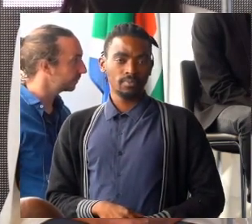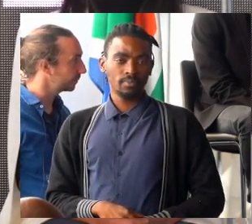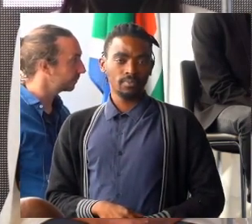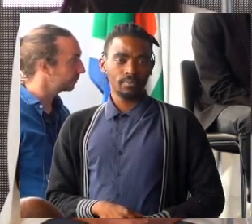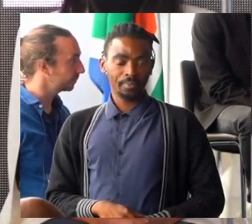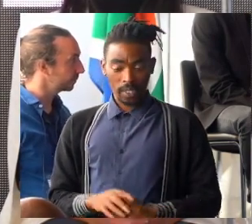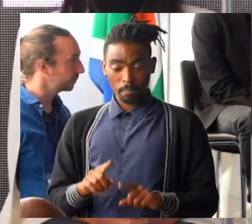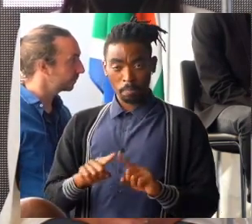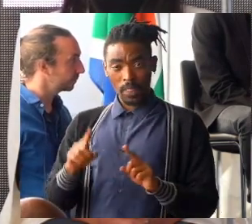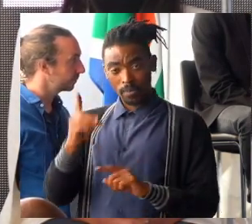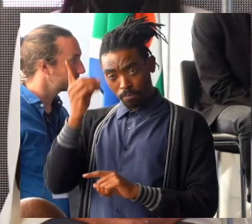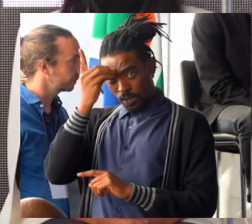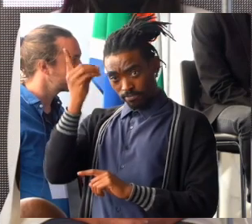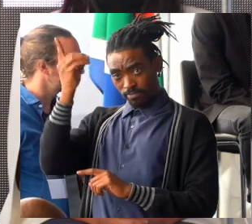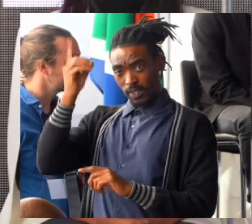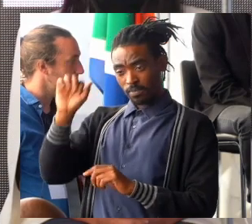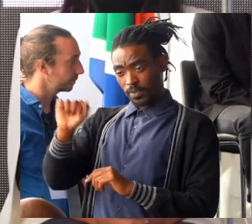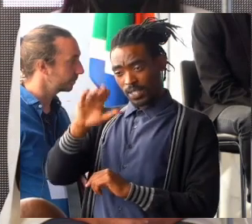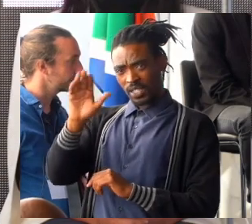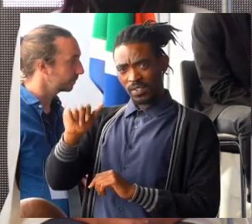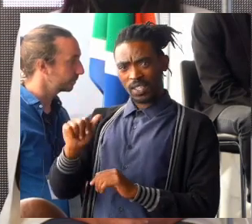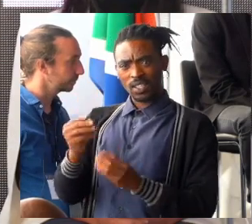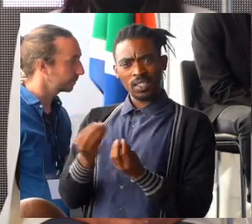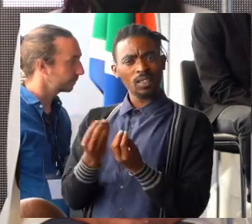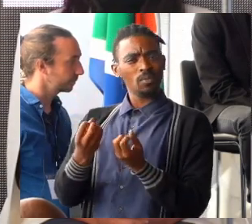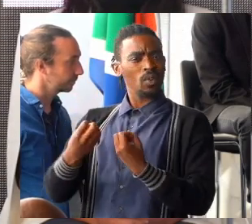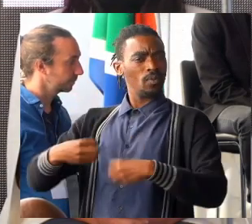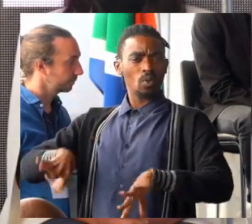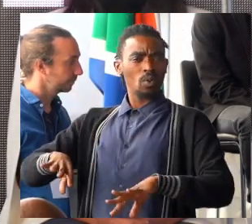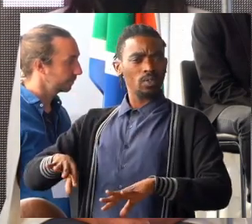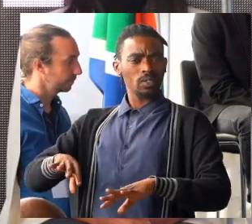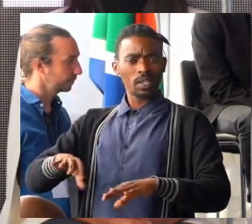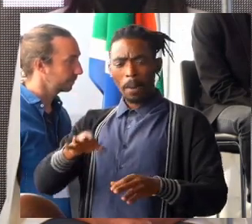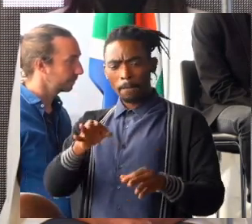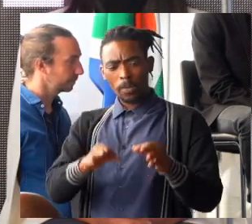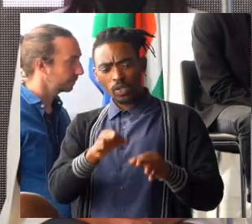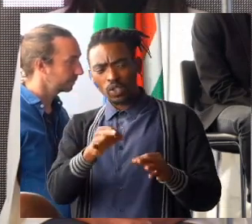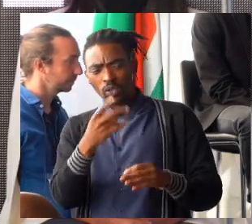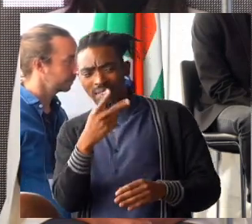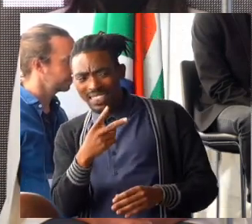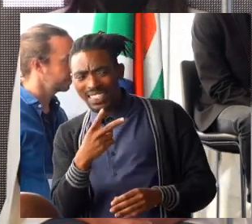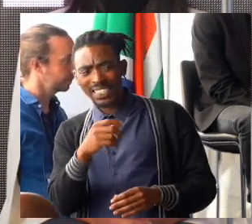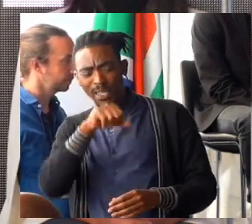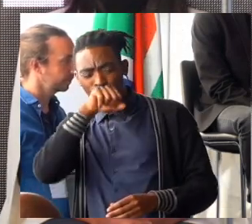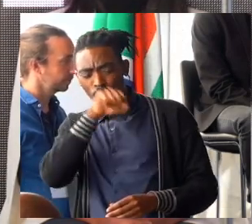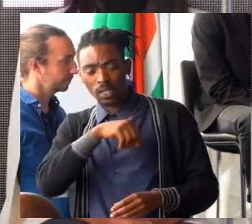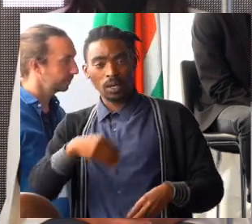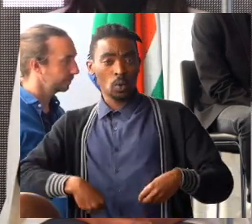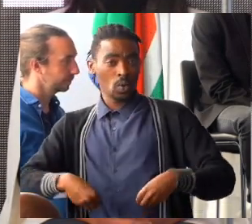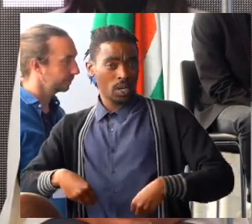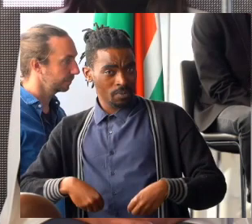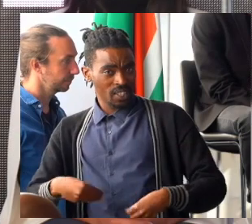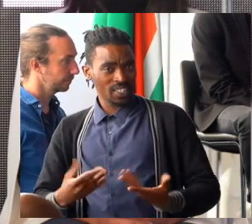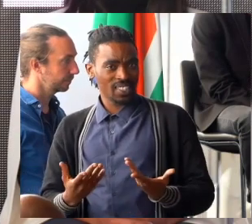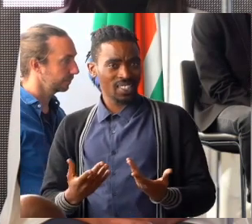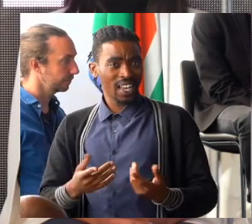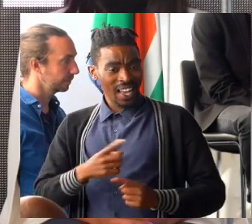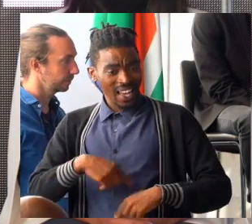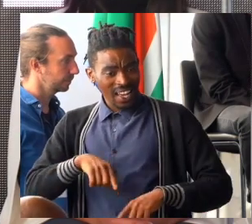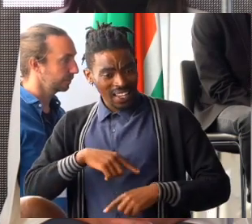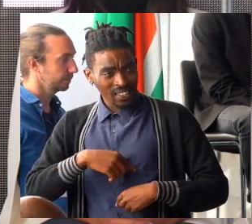But the dream of this South Africa is something we have lost as politics has come to symbolize corruption, the arrogance of